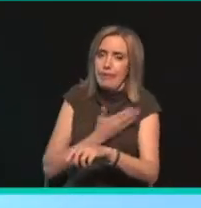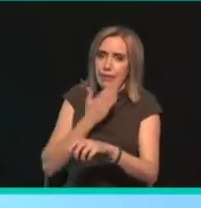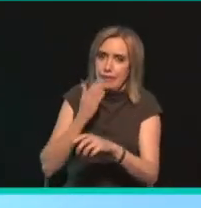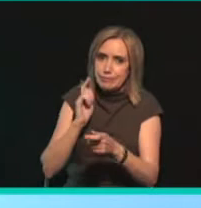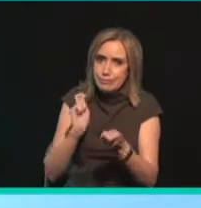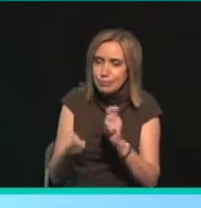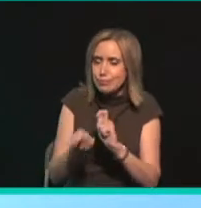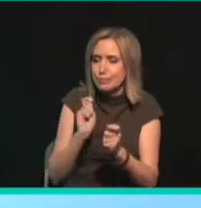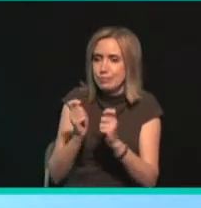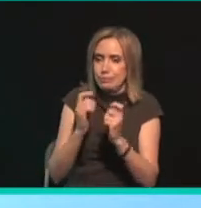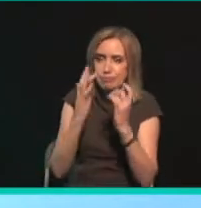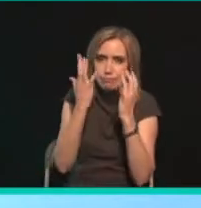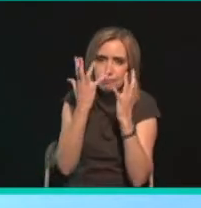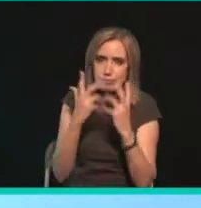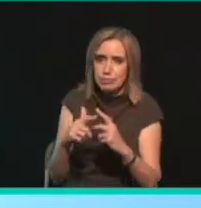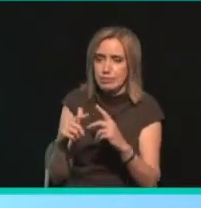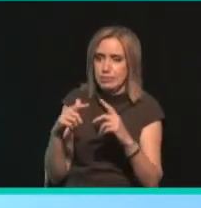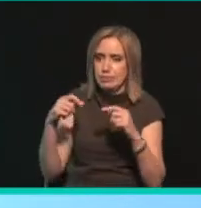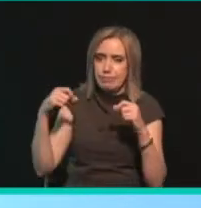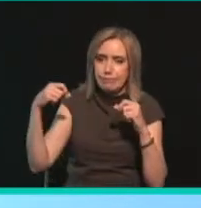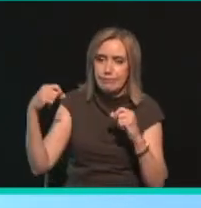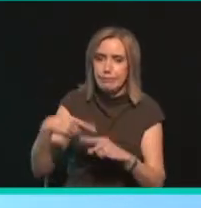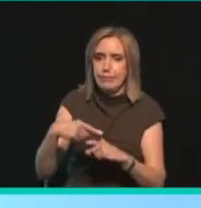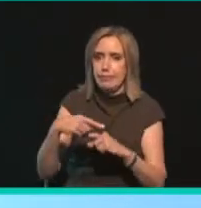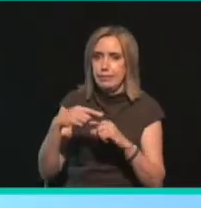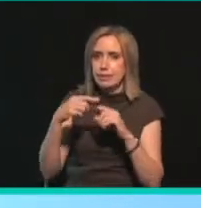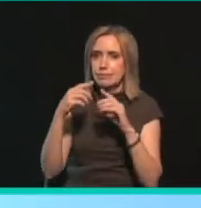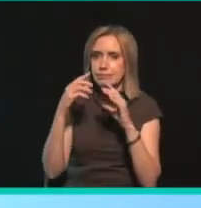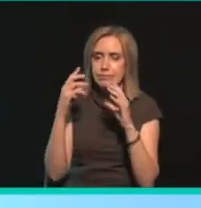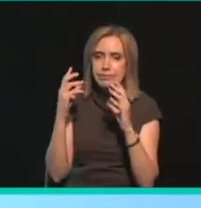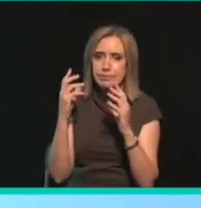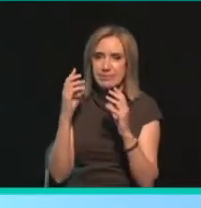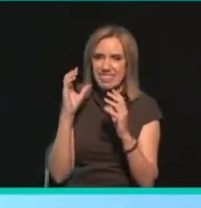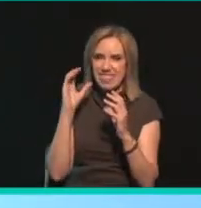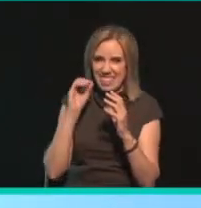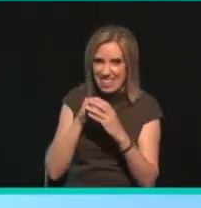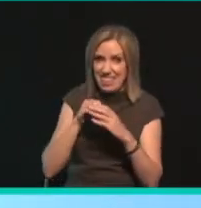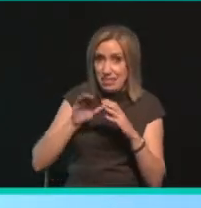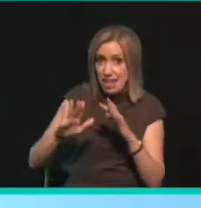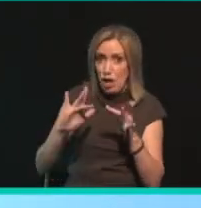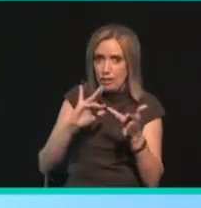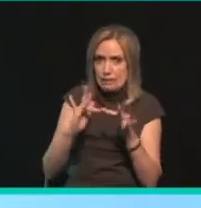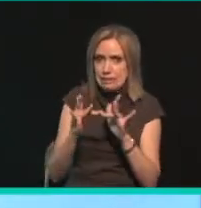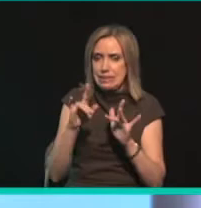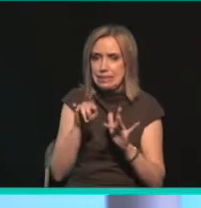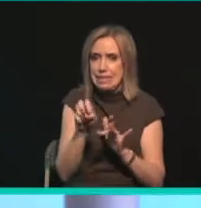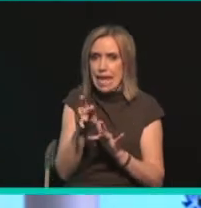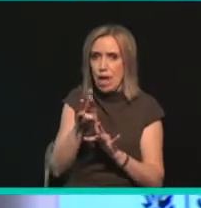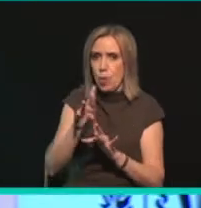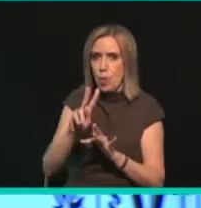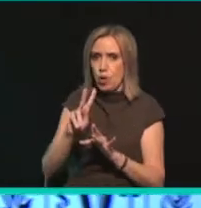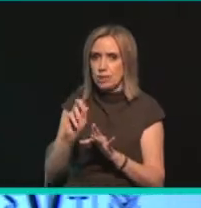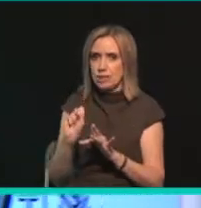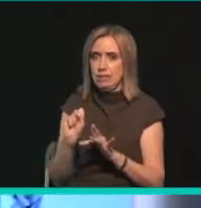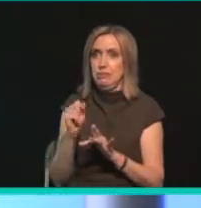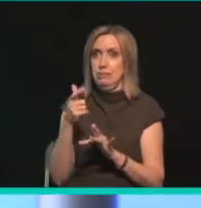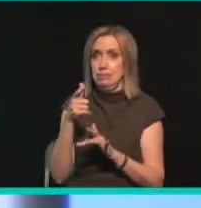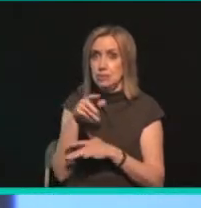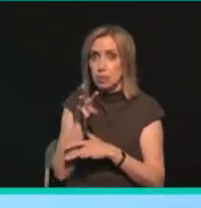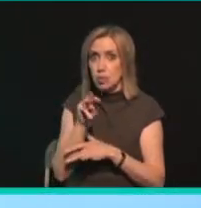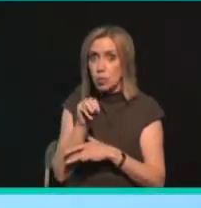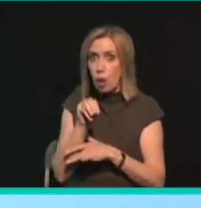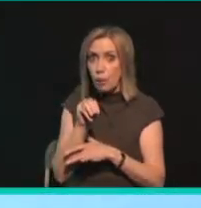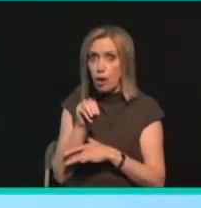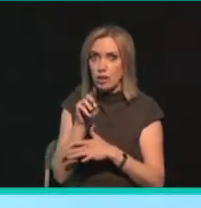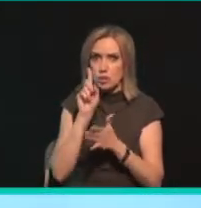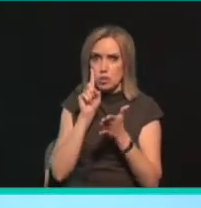and synchronization of its distribution and data networks. Walmart actually tracks